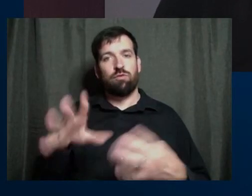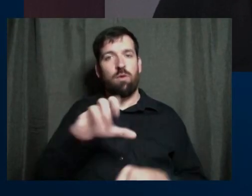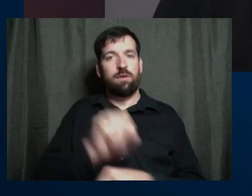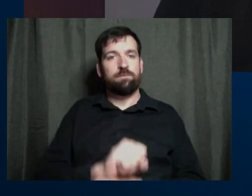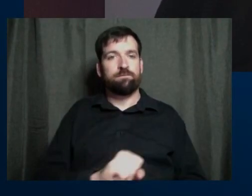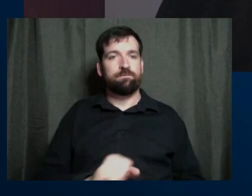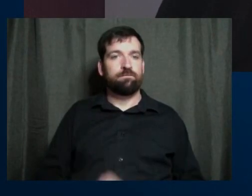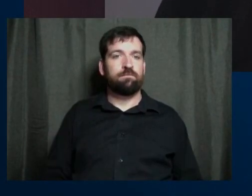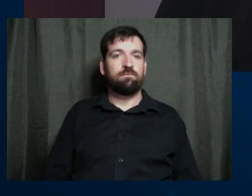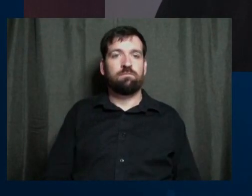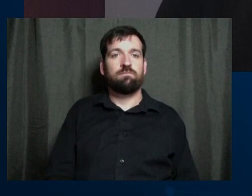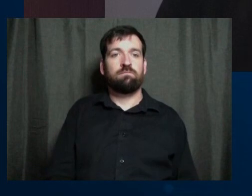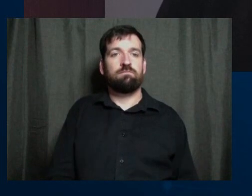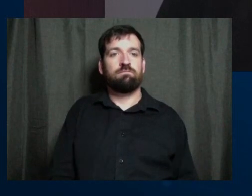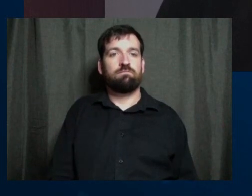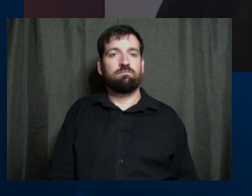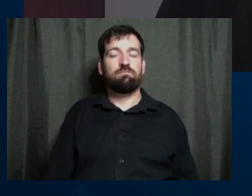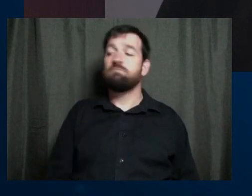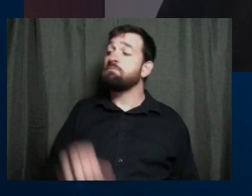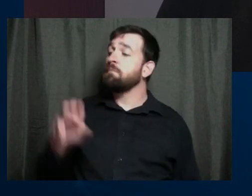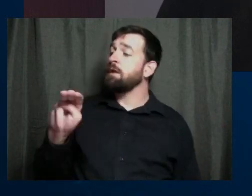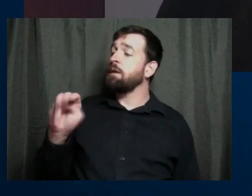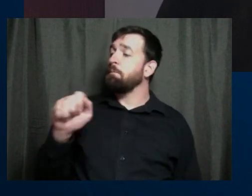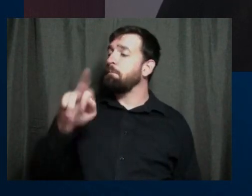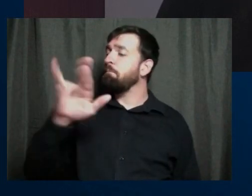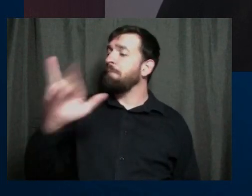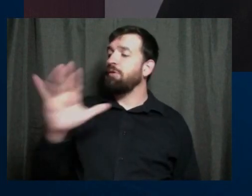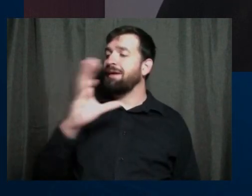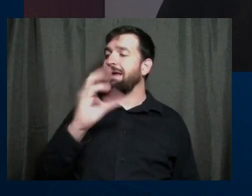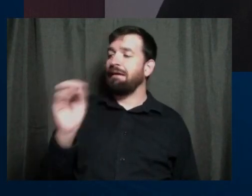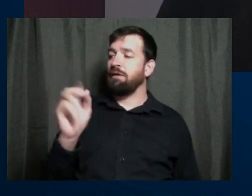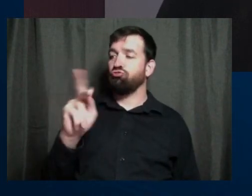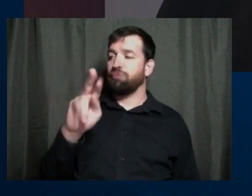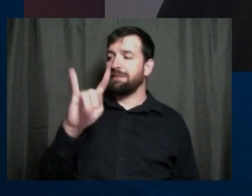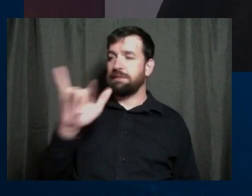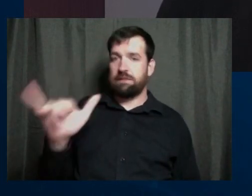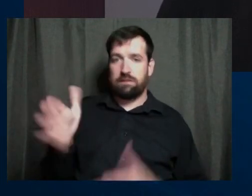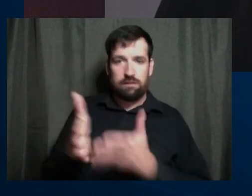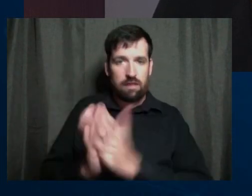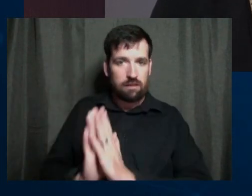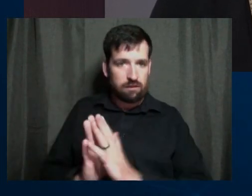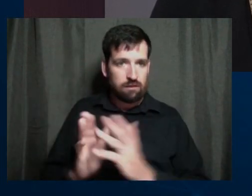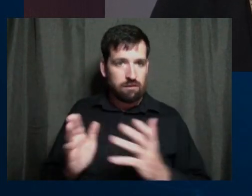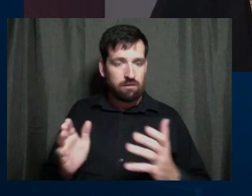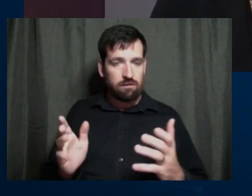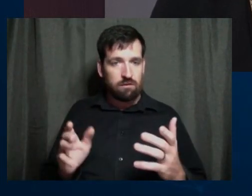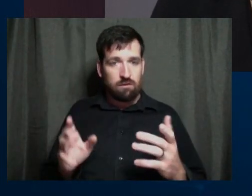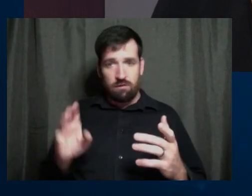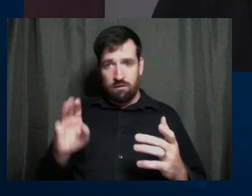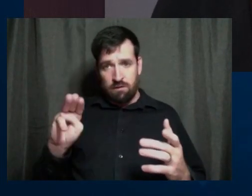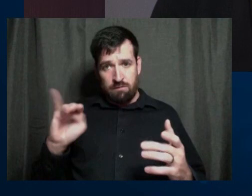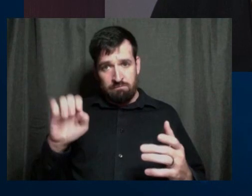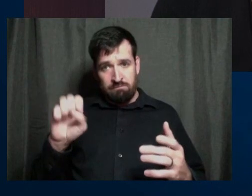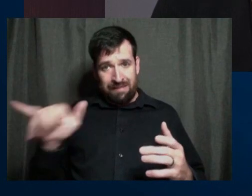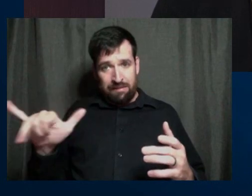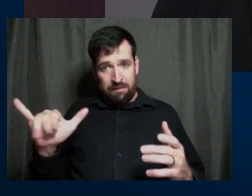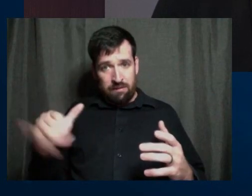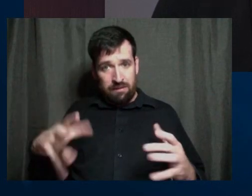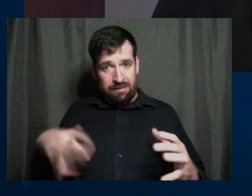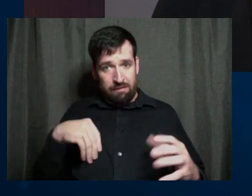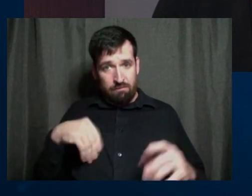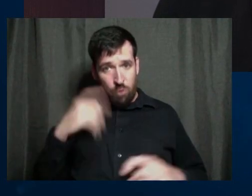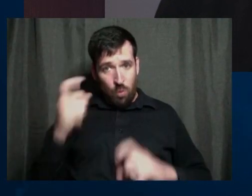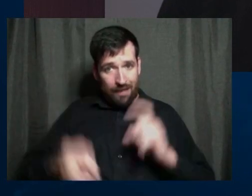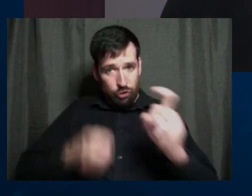I've got a couple of questions. Mary and Christy both asking, does Missy accept donations? can